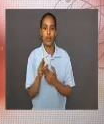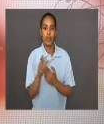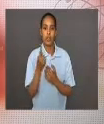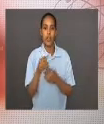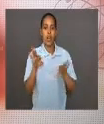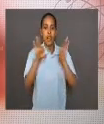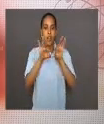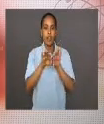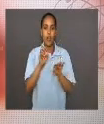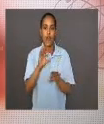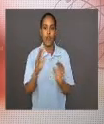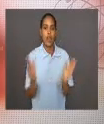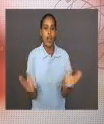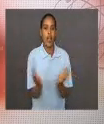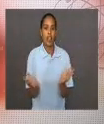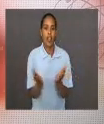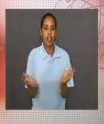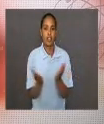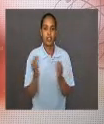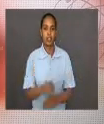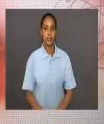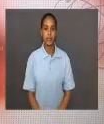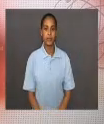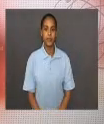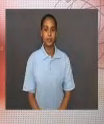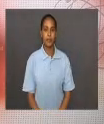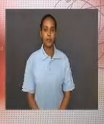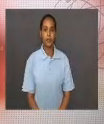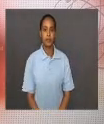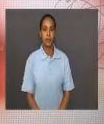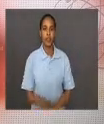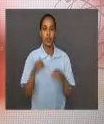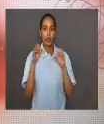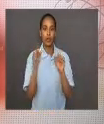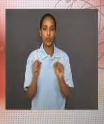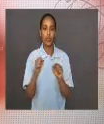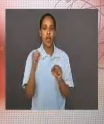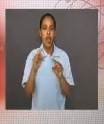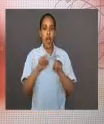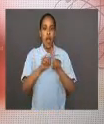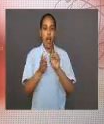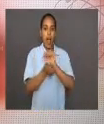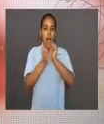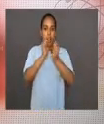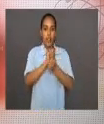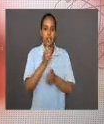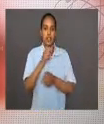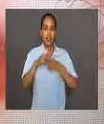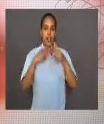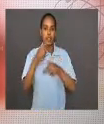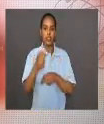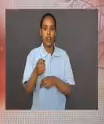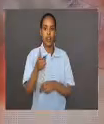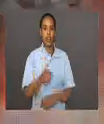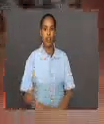the availability of a catalyst, could alter the reaction